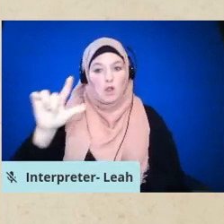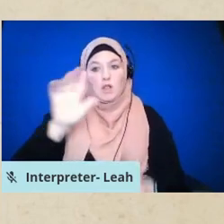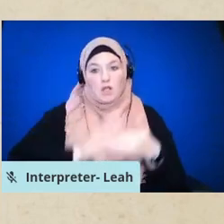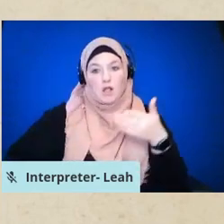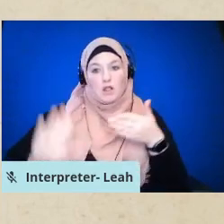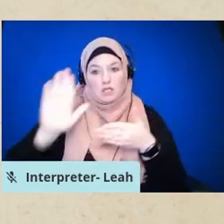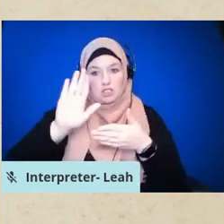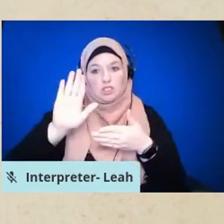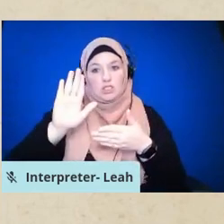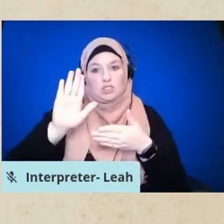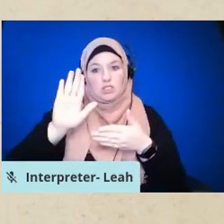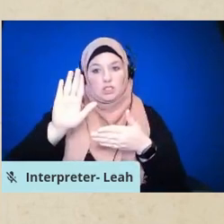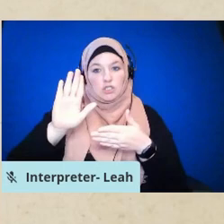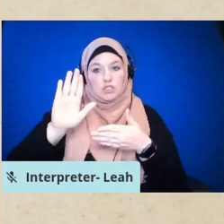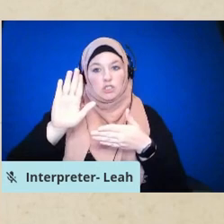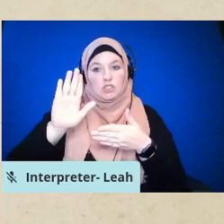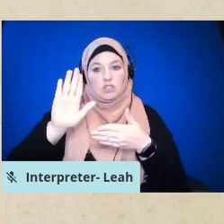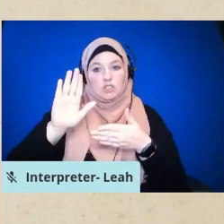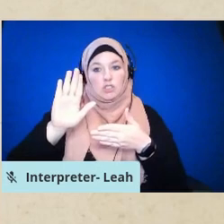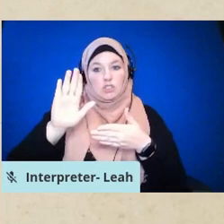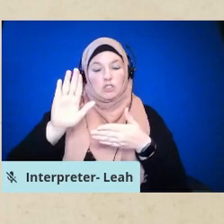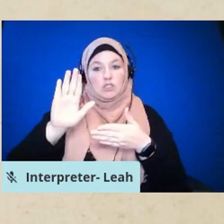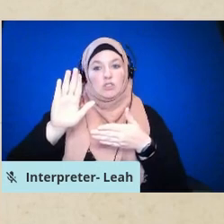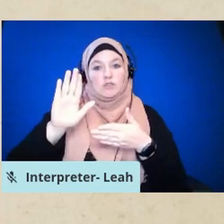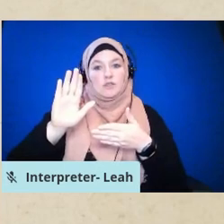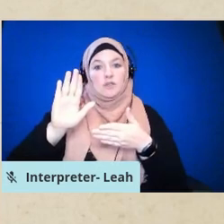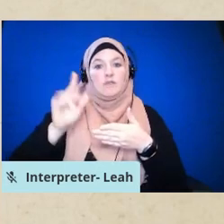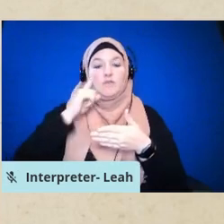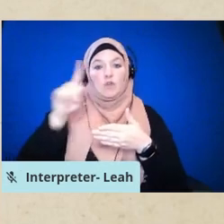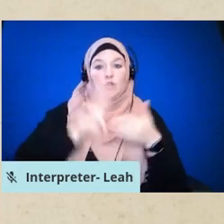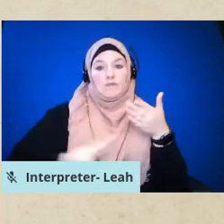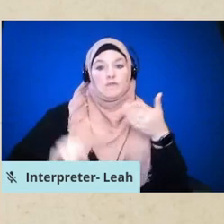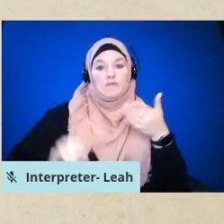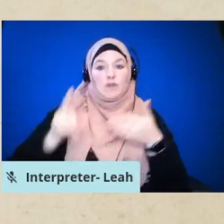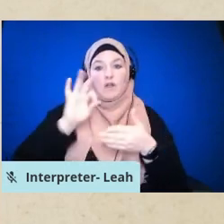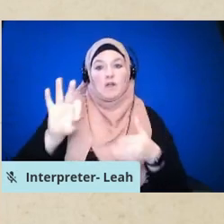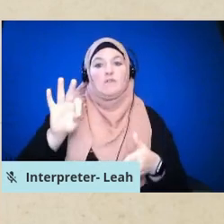Victoria University in the University of Toronto.